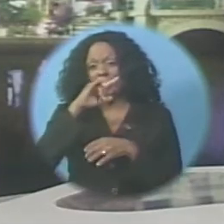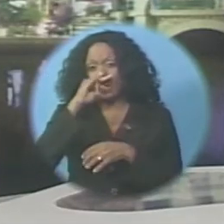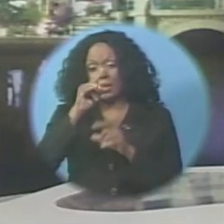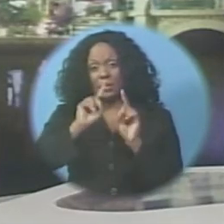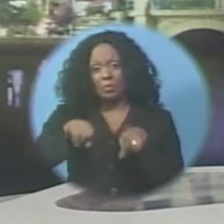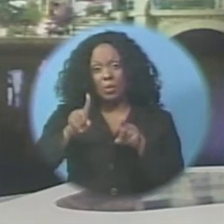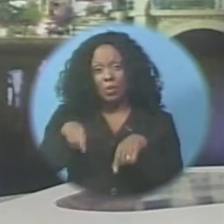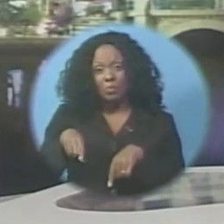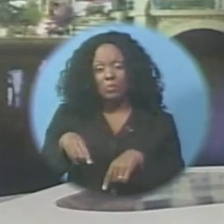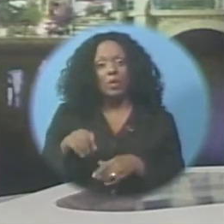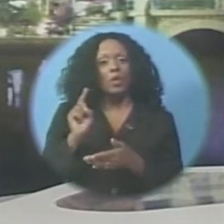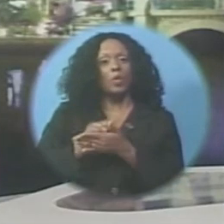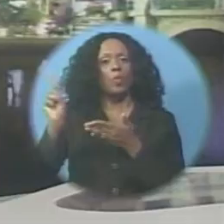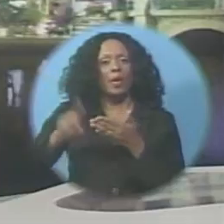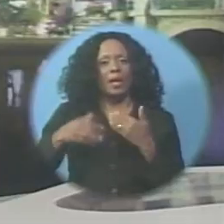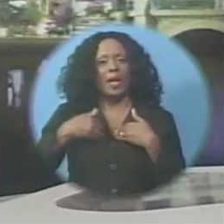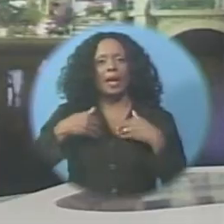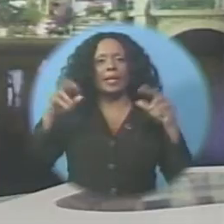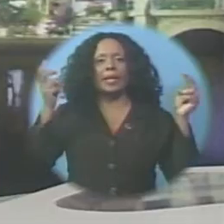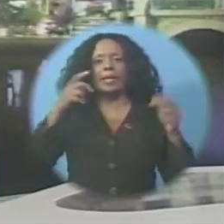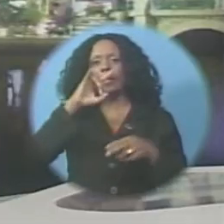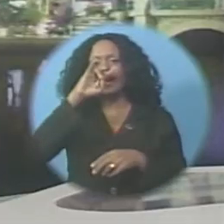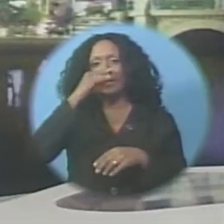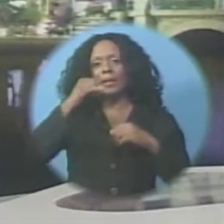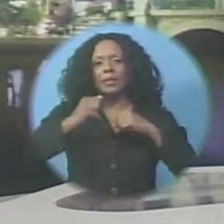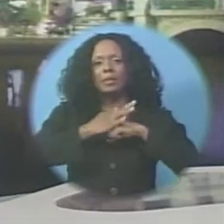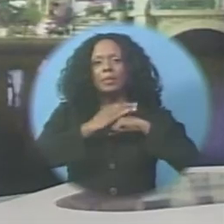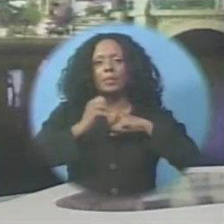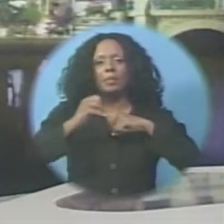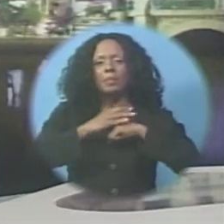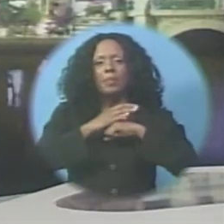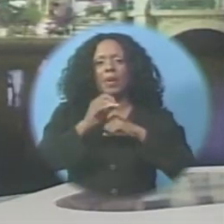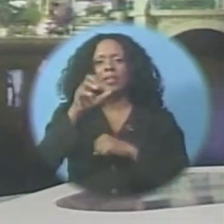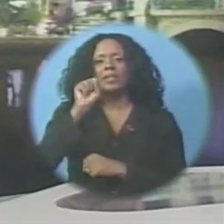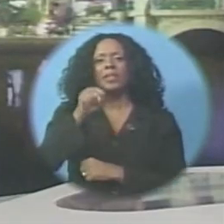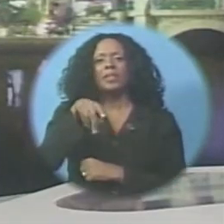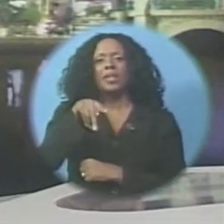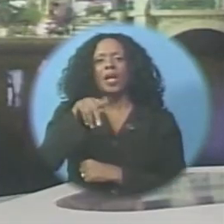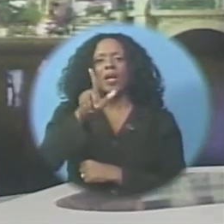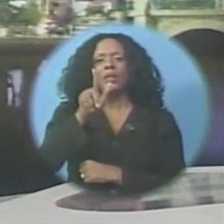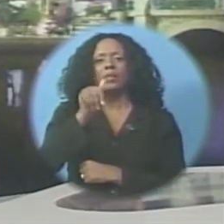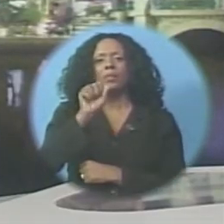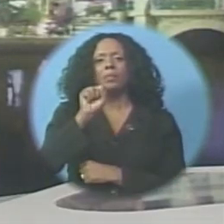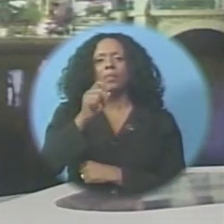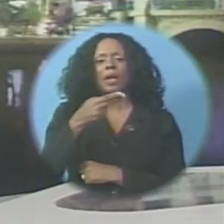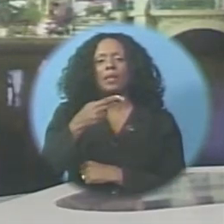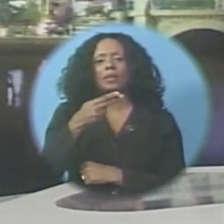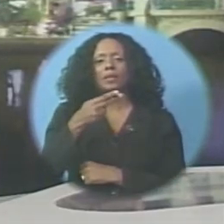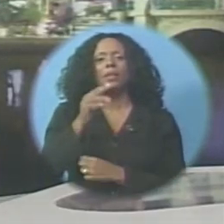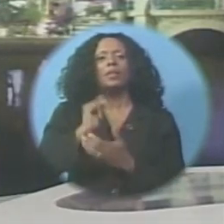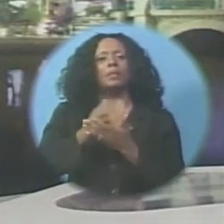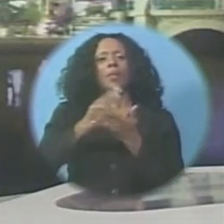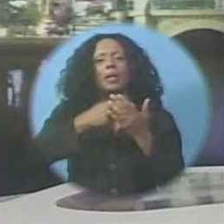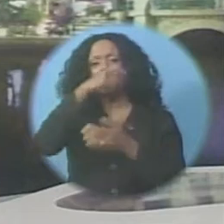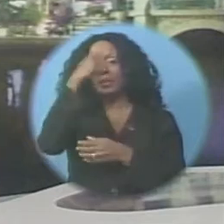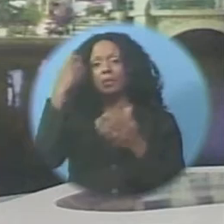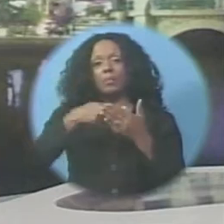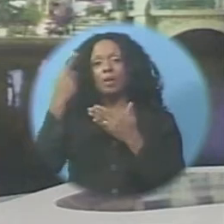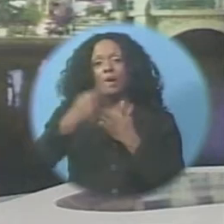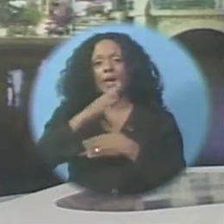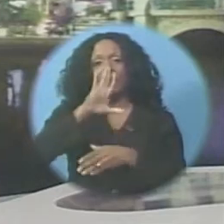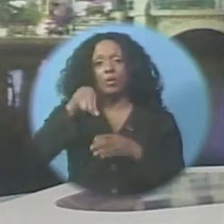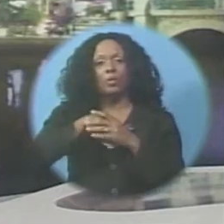this weekend, the hotel held their Kids Beach event Splashtastic, which is just one part of their summer program, which also